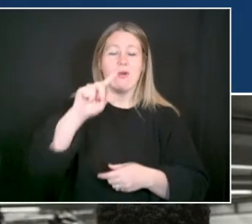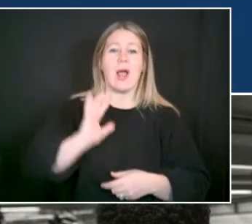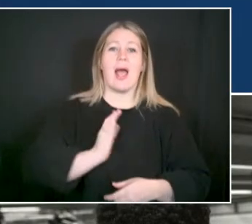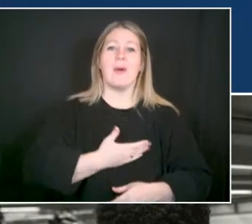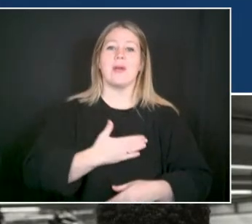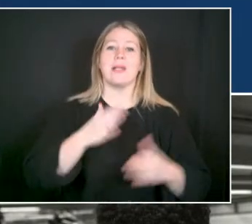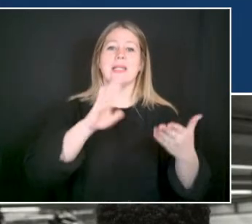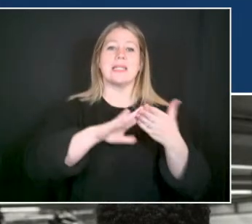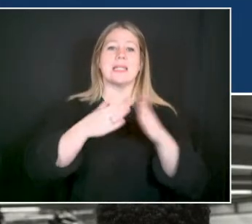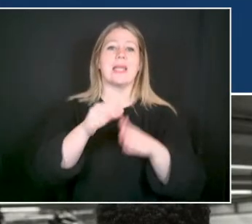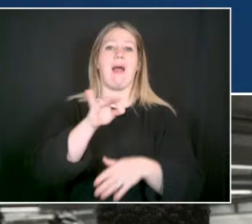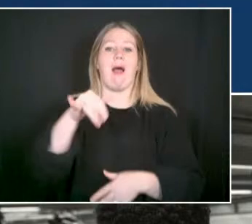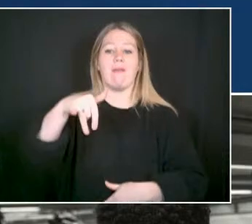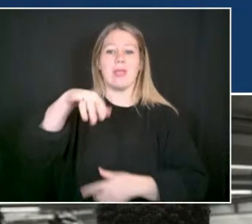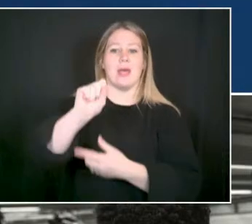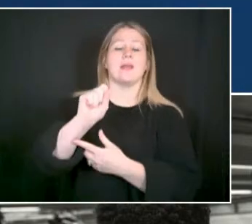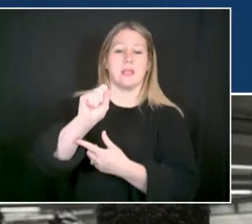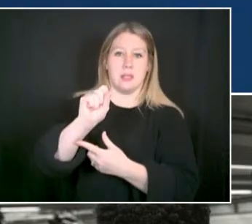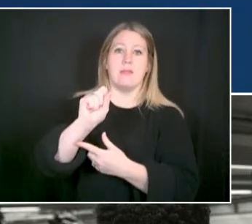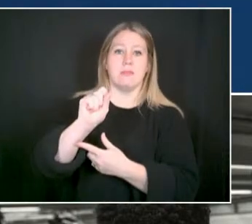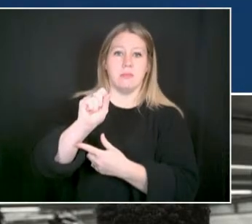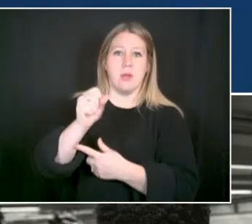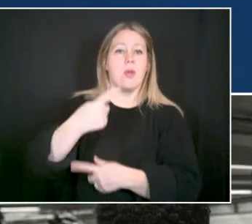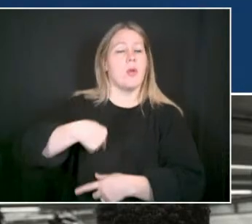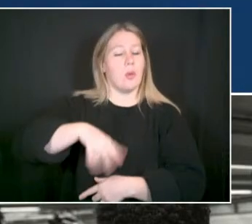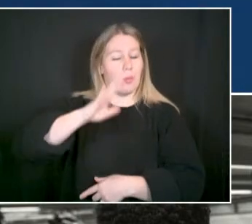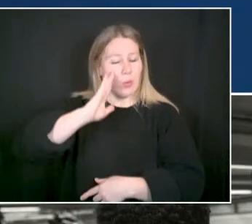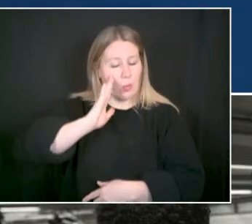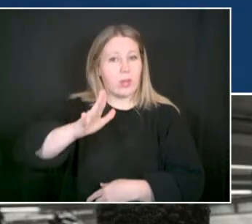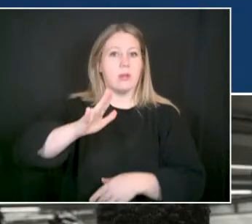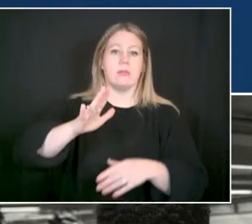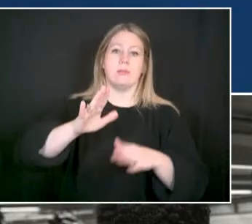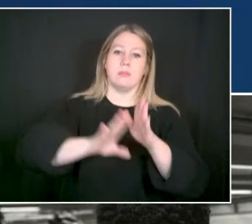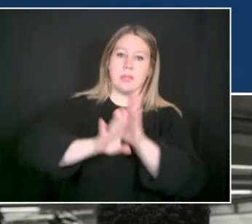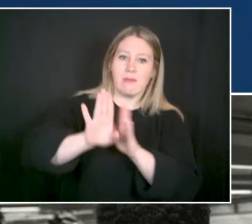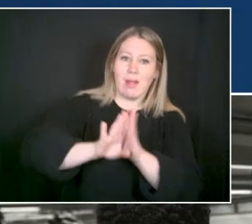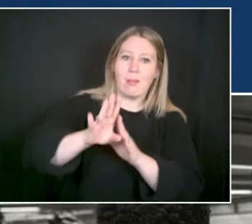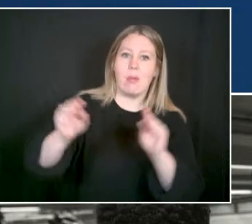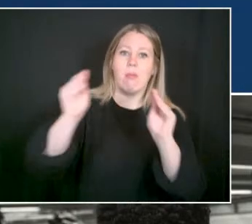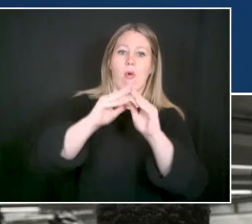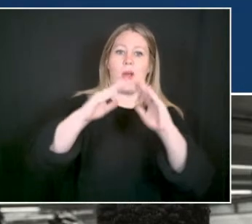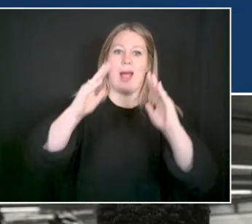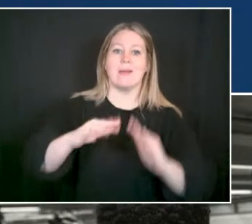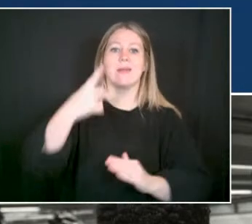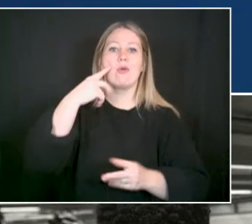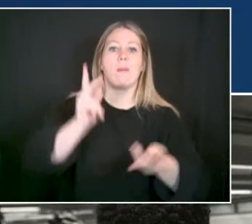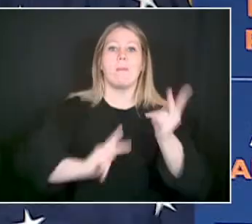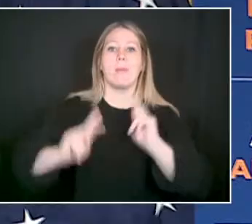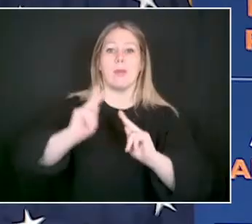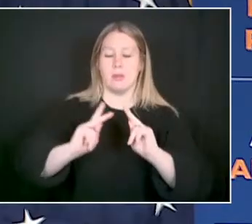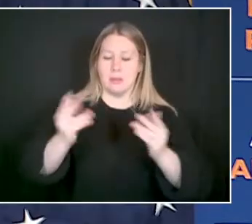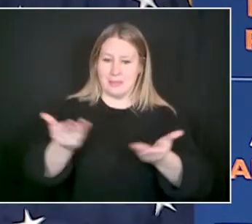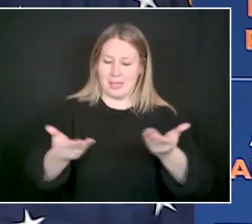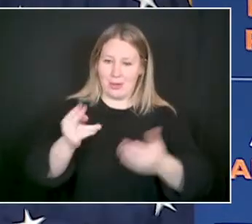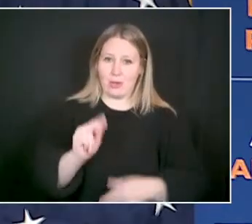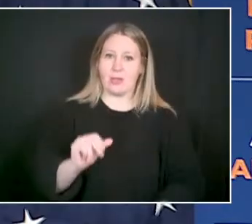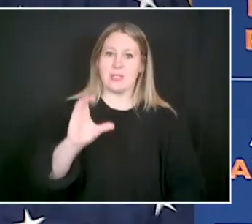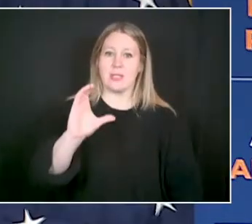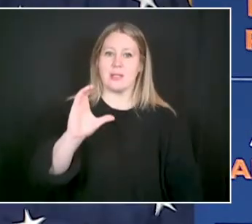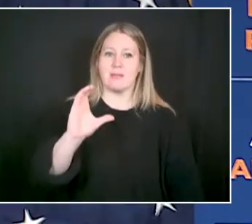in how we build more housing for the people of the city. And so, Kayla, why don't I open it up